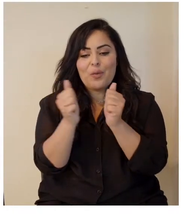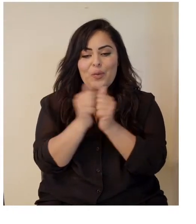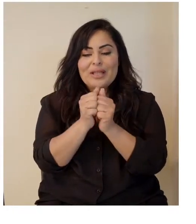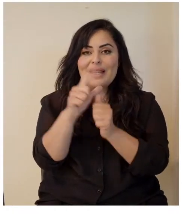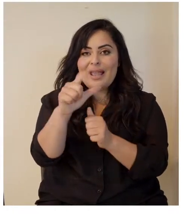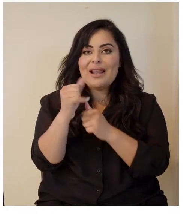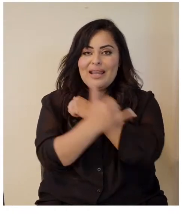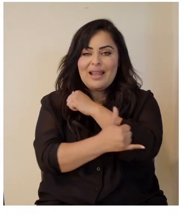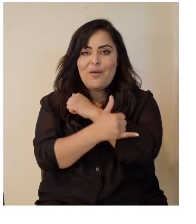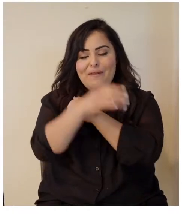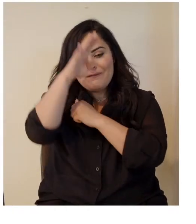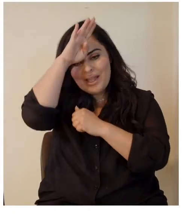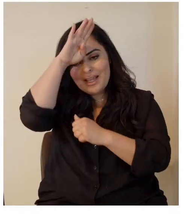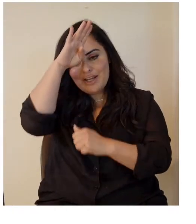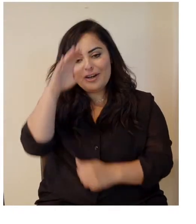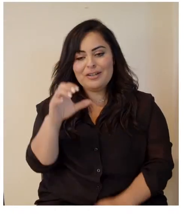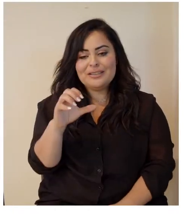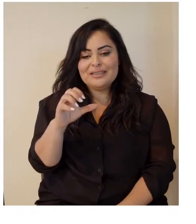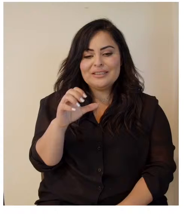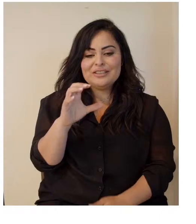Fire.